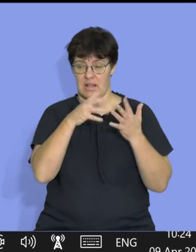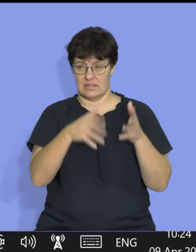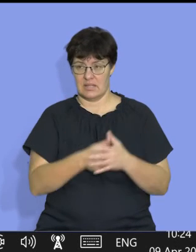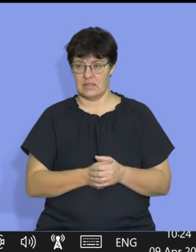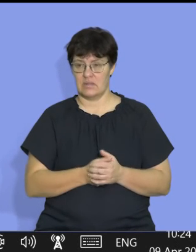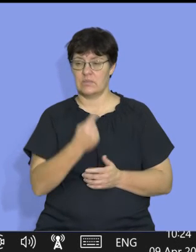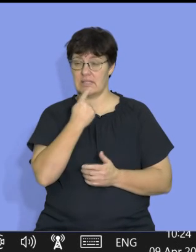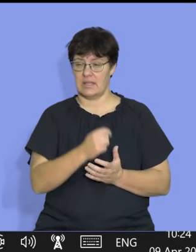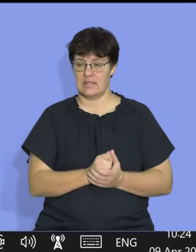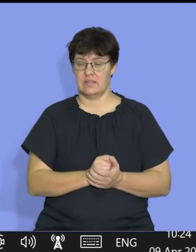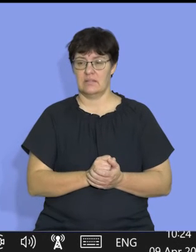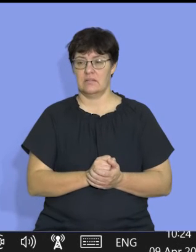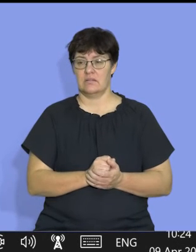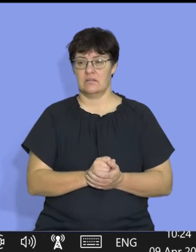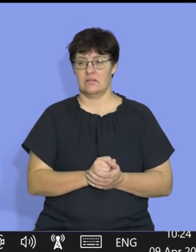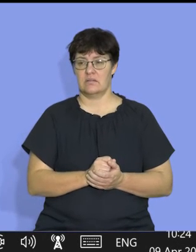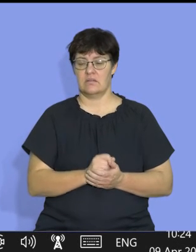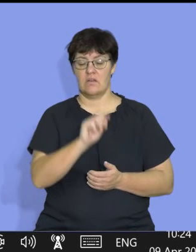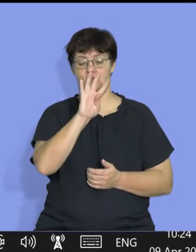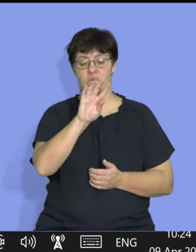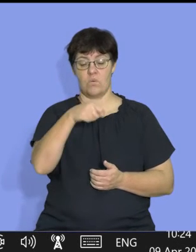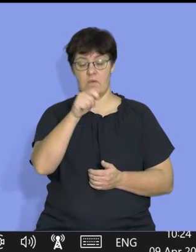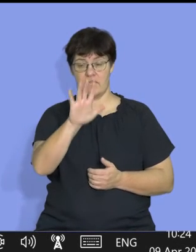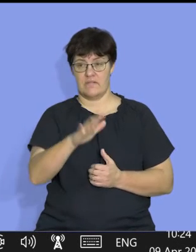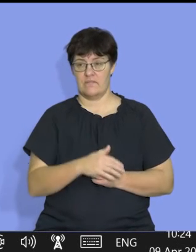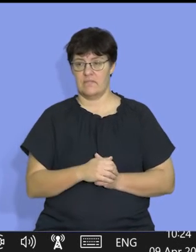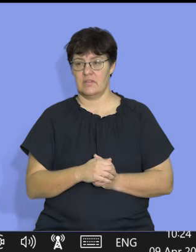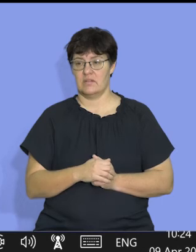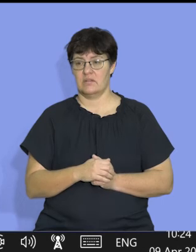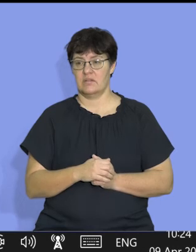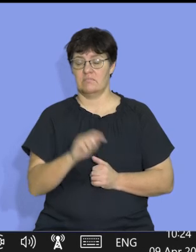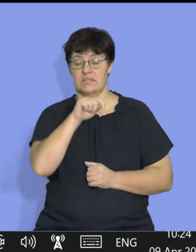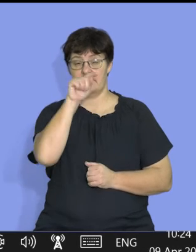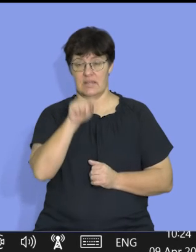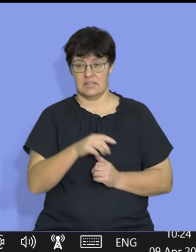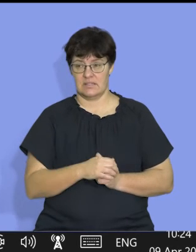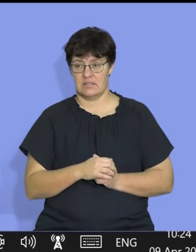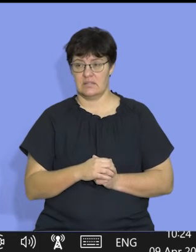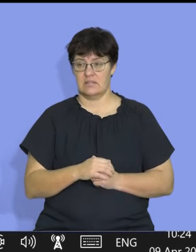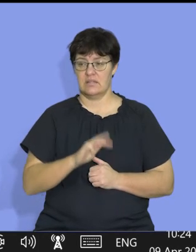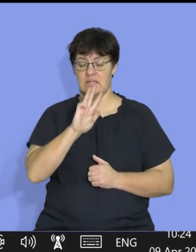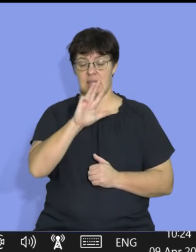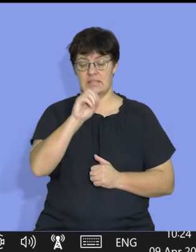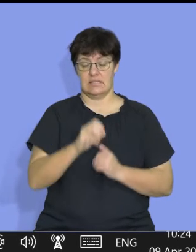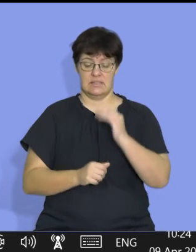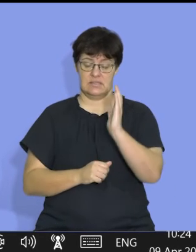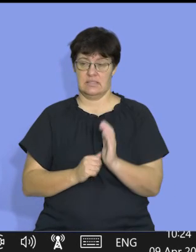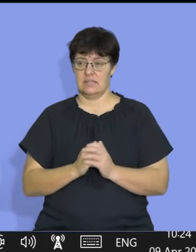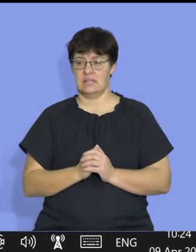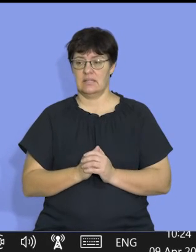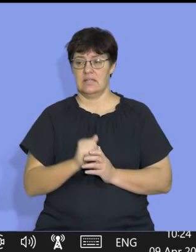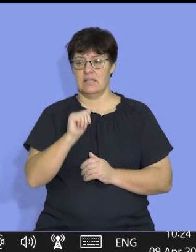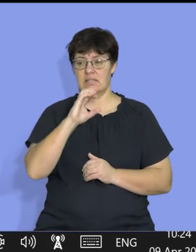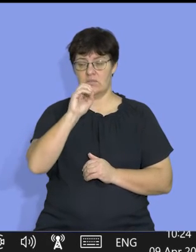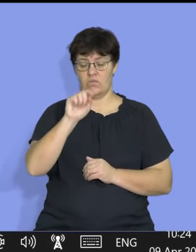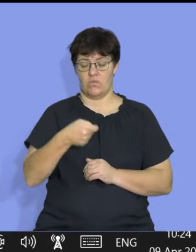and say 4,5, okay, divided by 90 multiplied